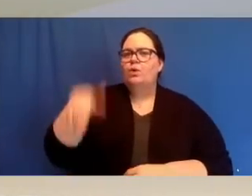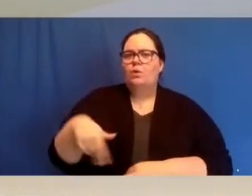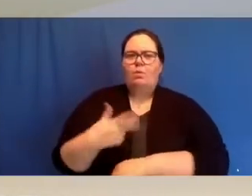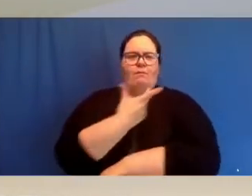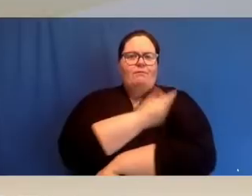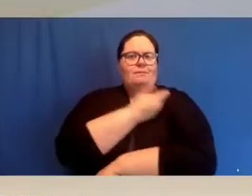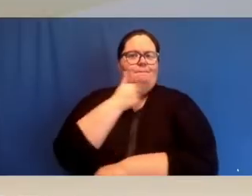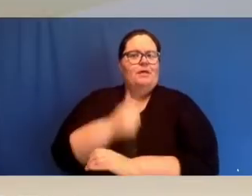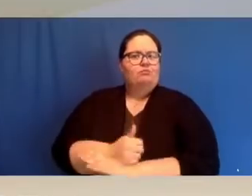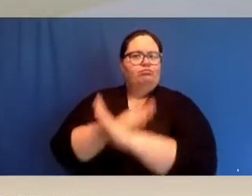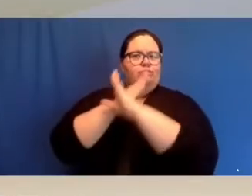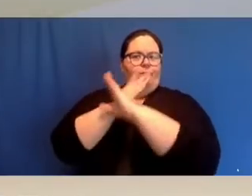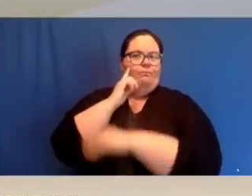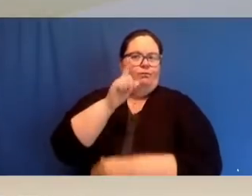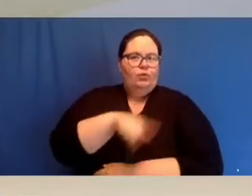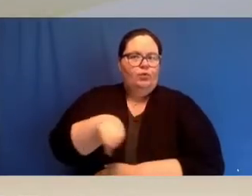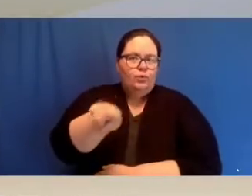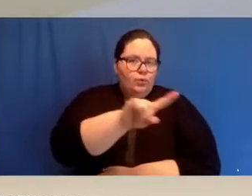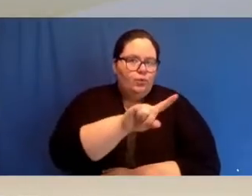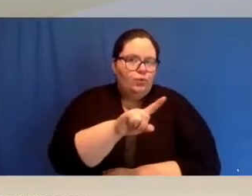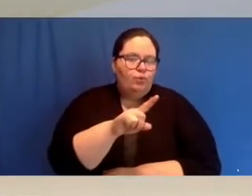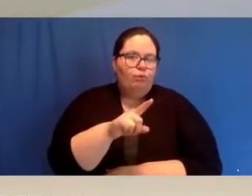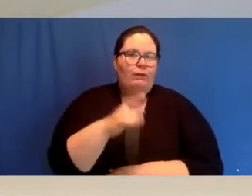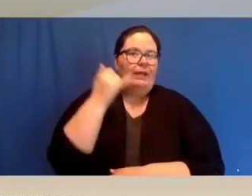best way to prevent serious illness,